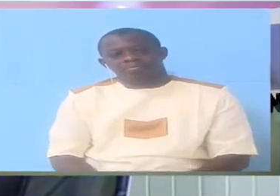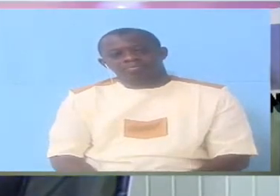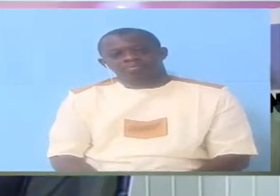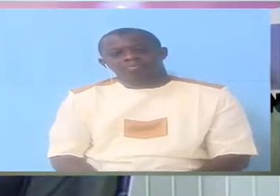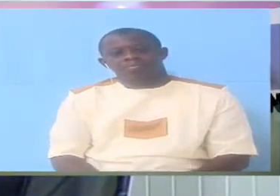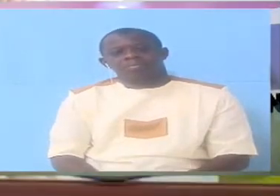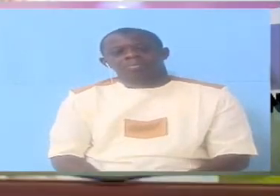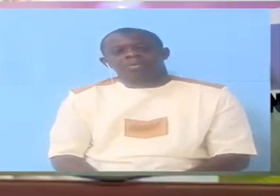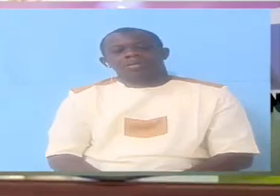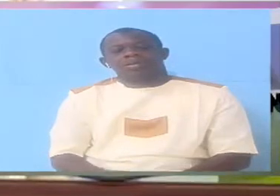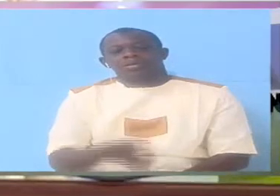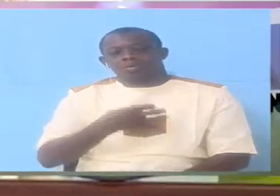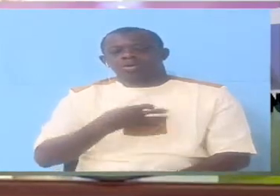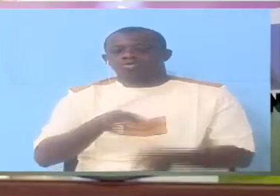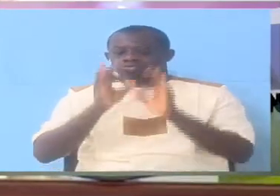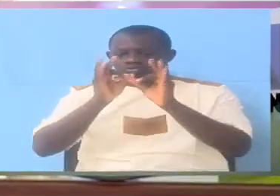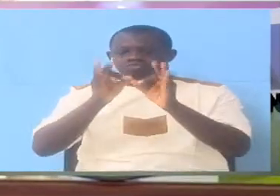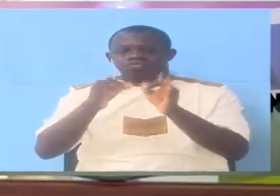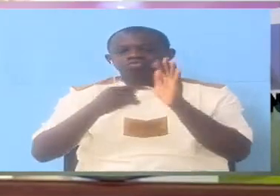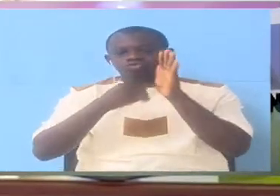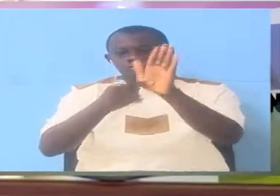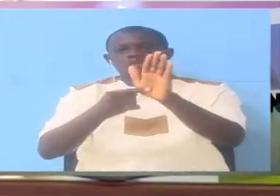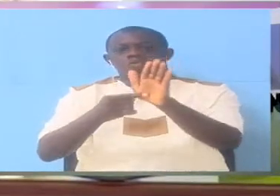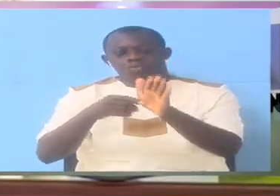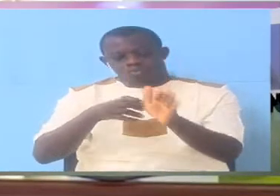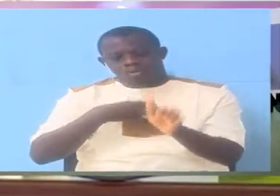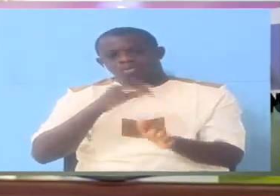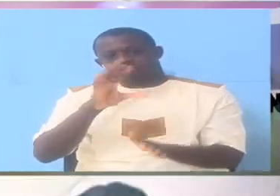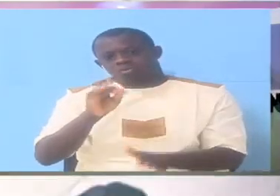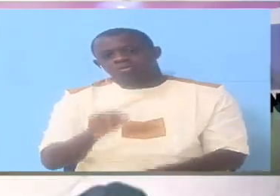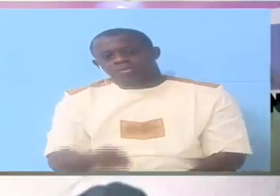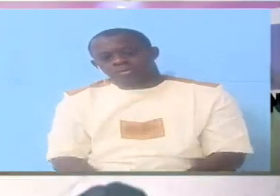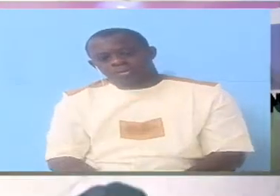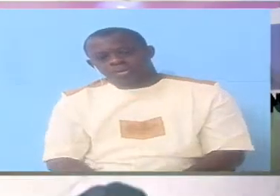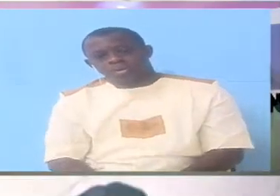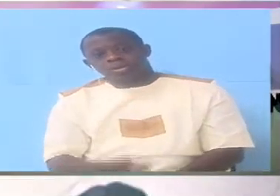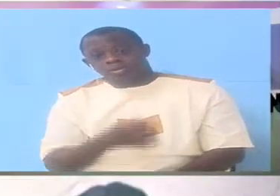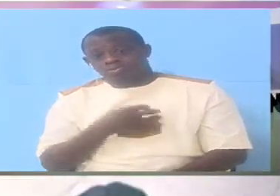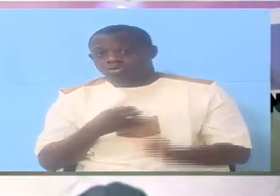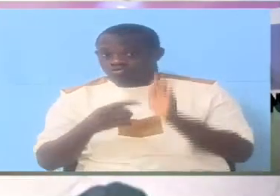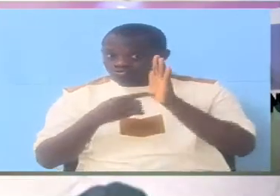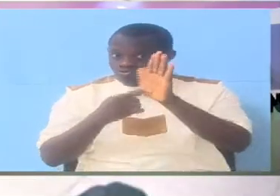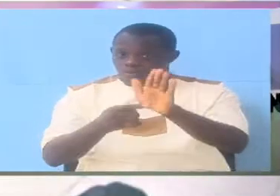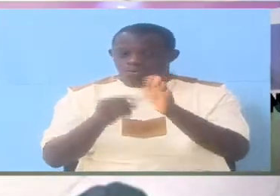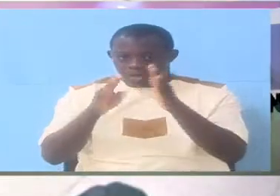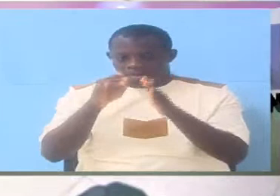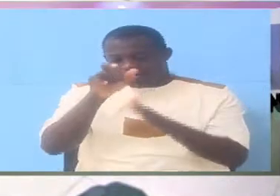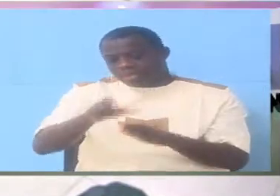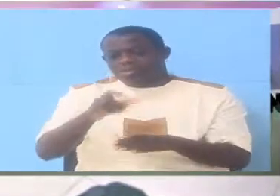Yes, by all means. I do not know if I can demonstrate. Mola, help him with the microphone. Yeah. Demonstrate.